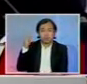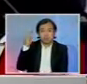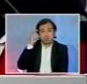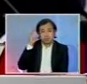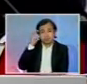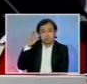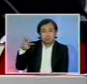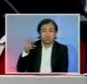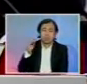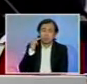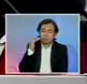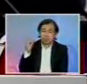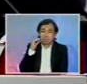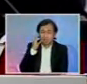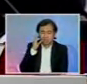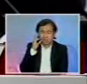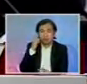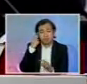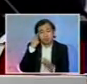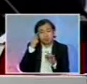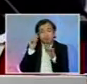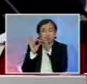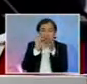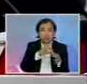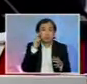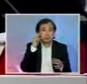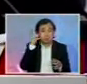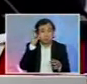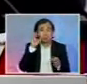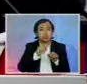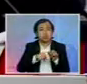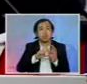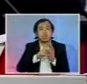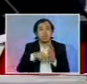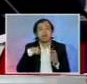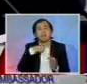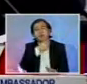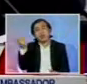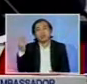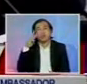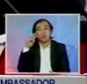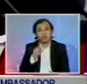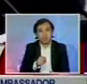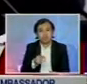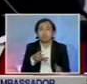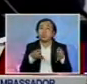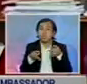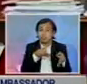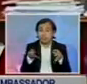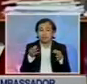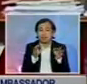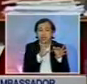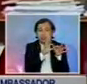Maria Carla C. Castillo to Chief Justice Corona, and that will be taken care of by another witness. All right.